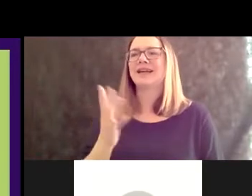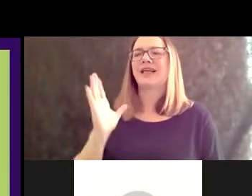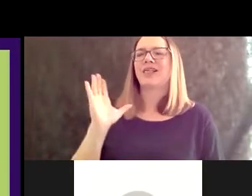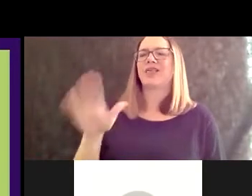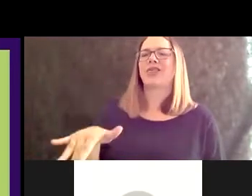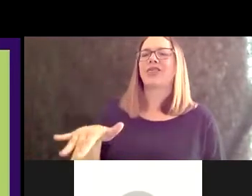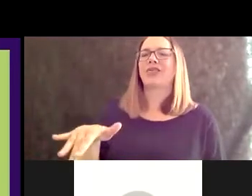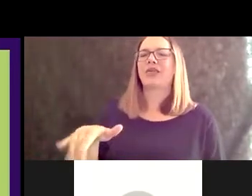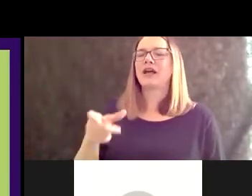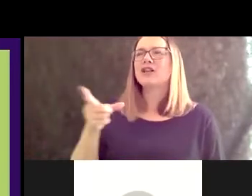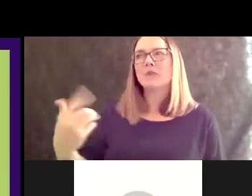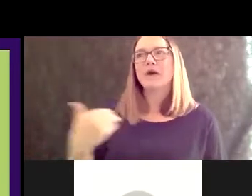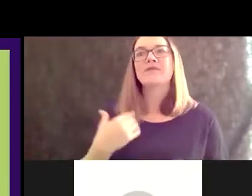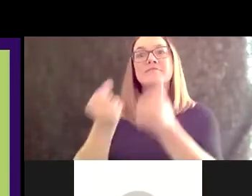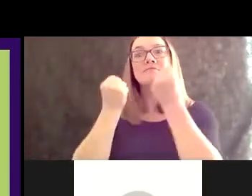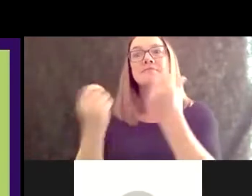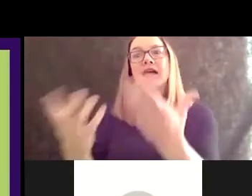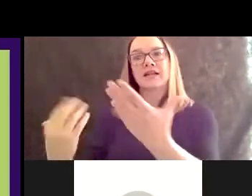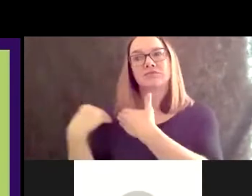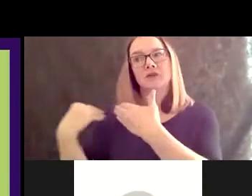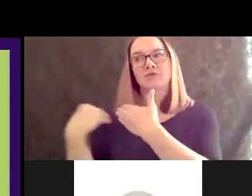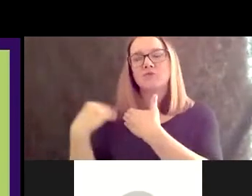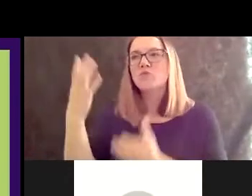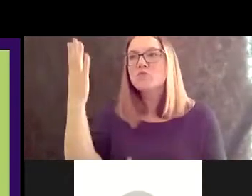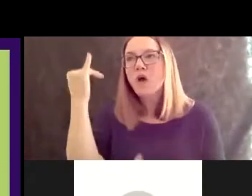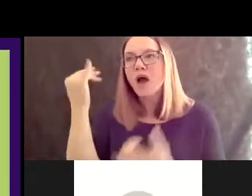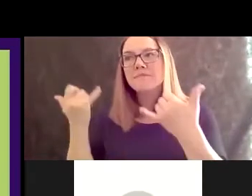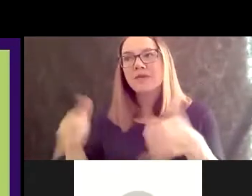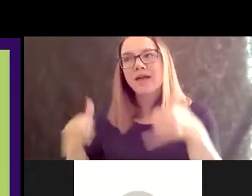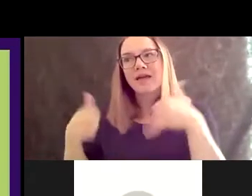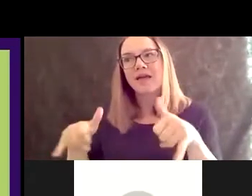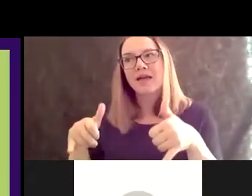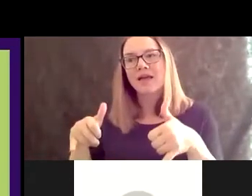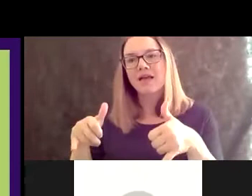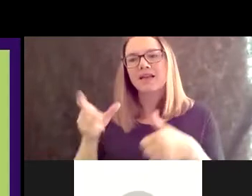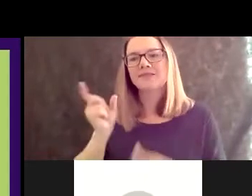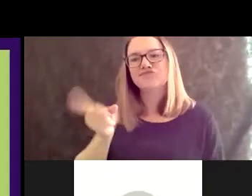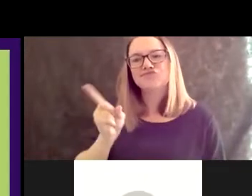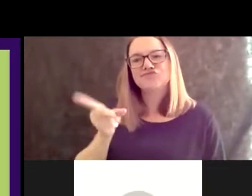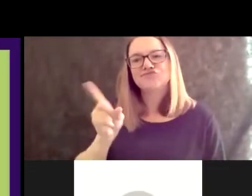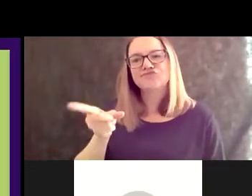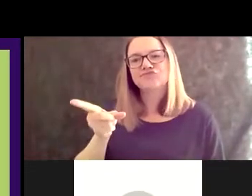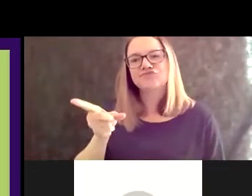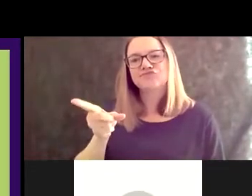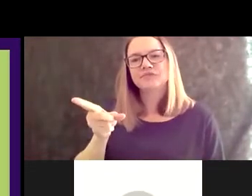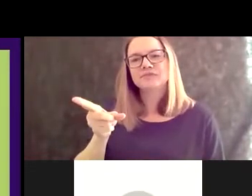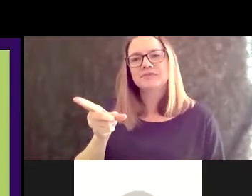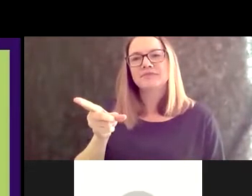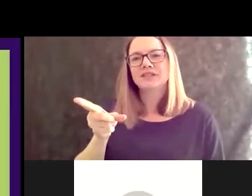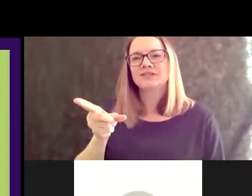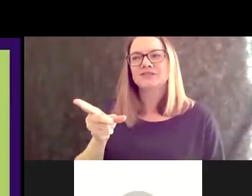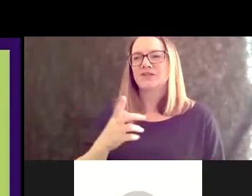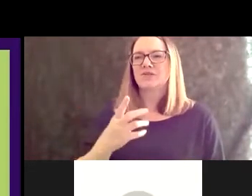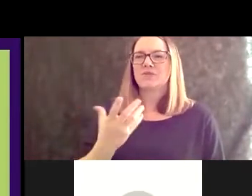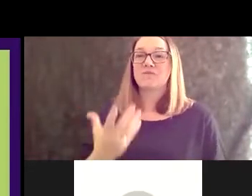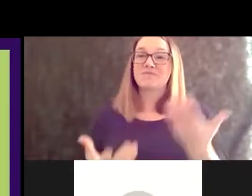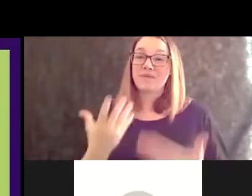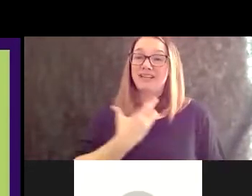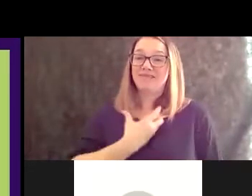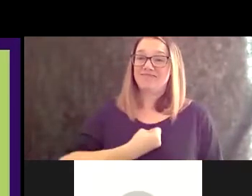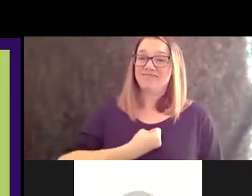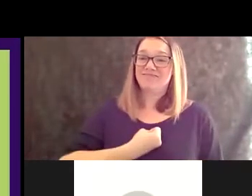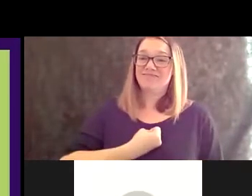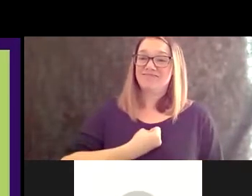other responsibilities. What are you doing playing? And so we find ourselves holding it in and maybe